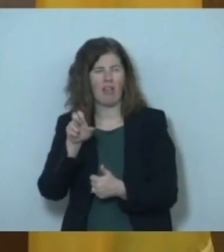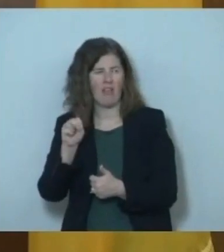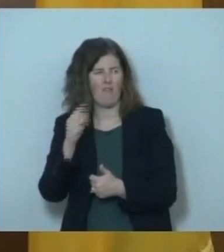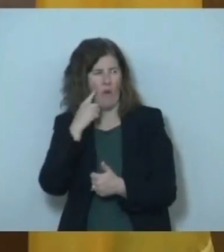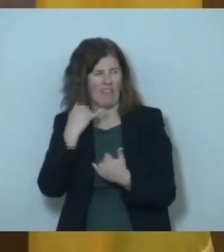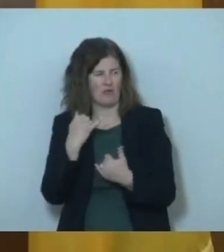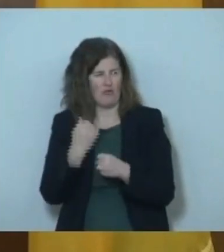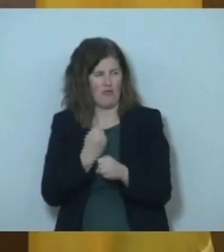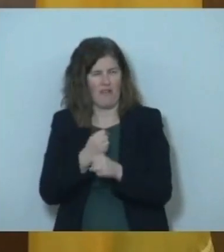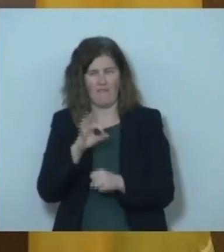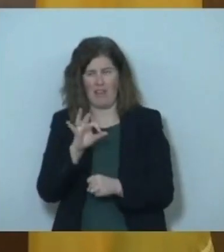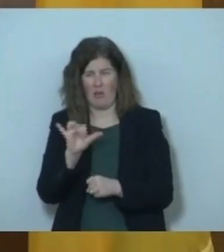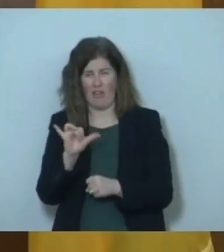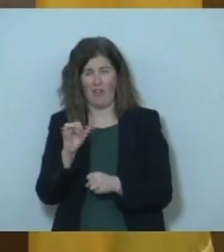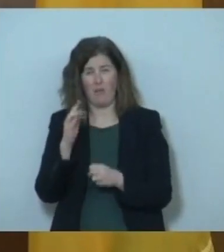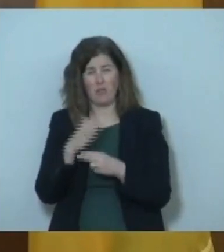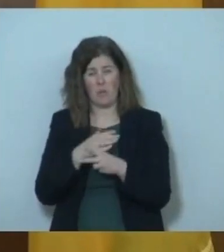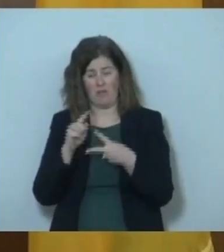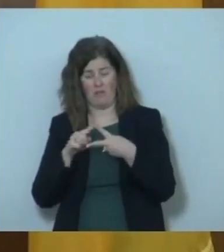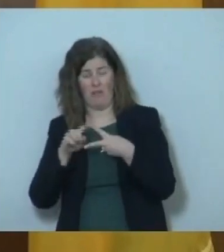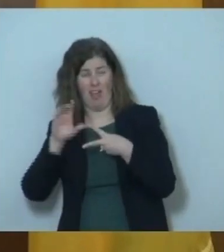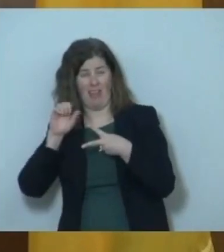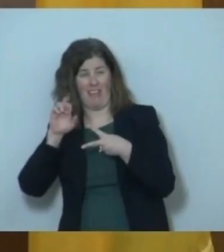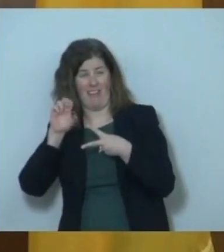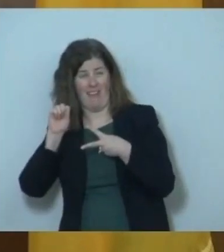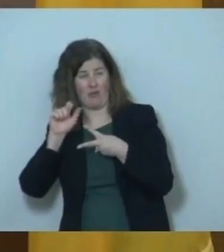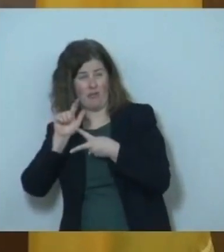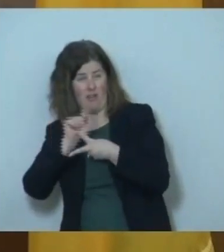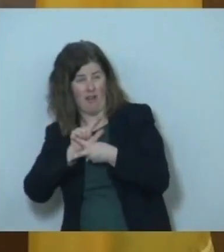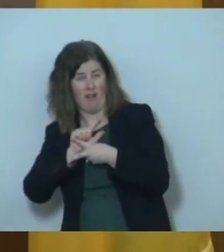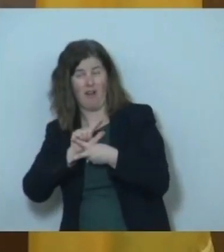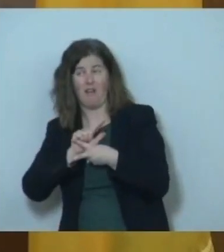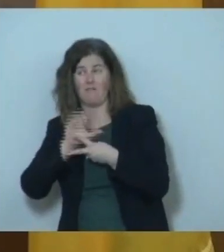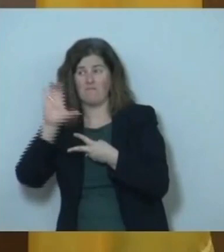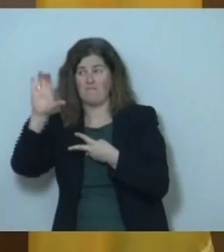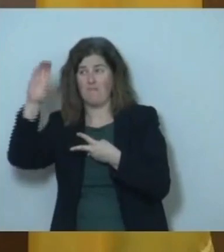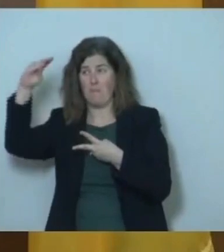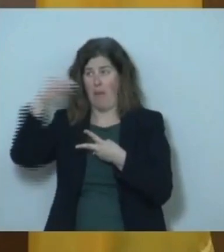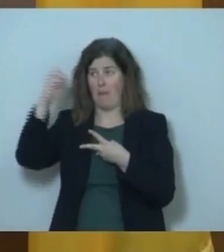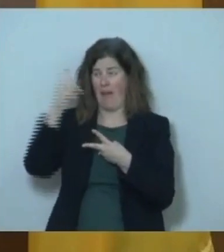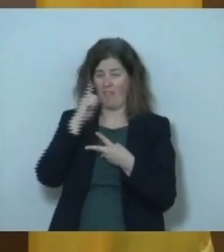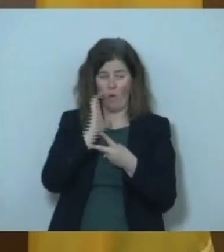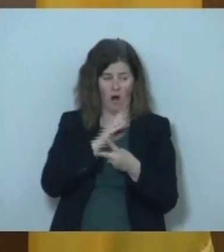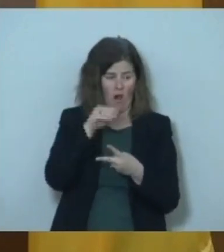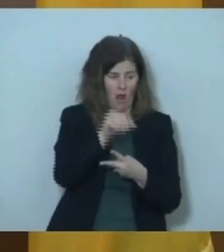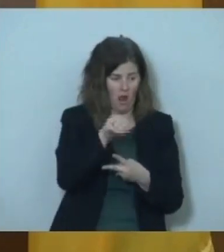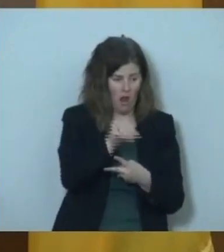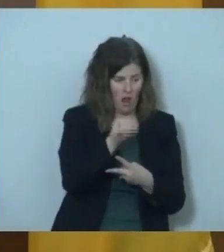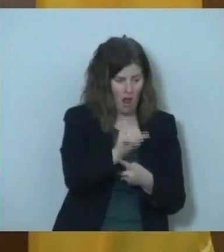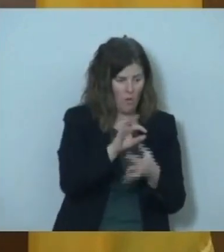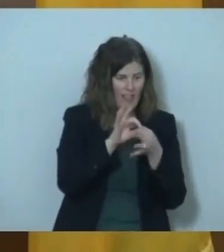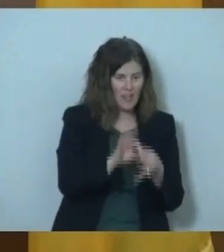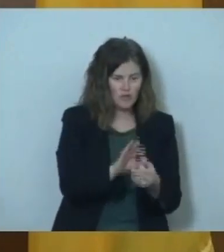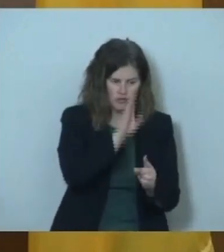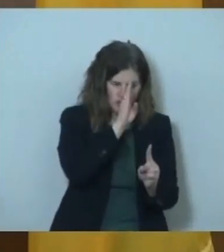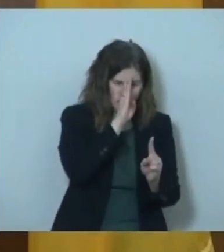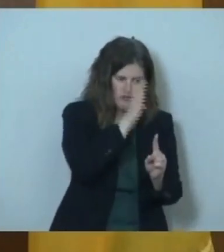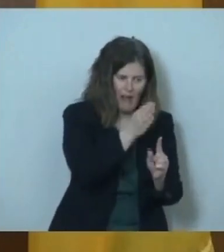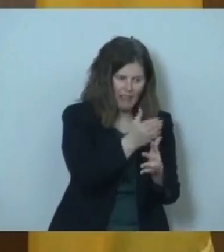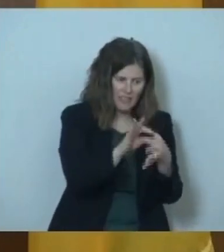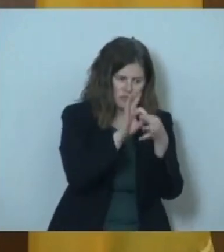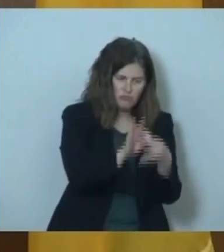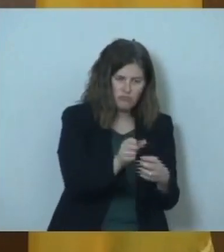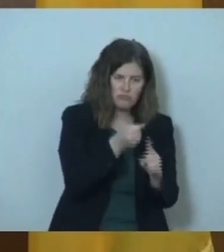year, if between the CARES Act, making sure that we're fully reimbursed for expenditures related to direct things